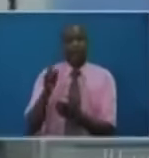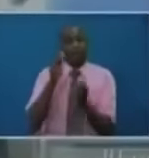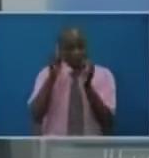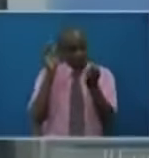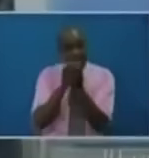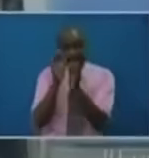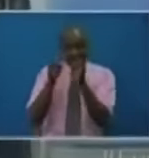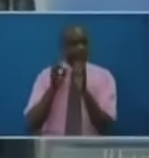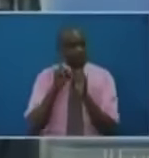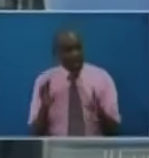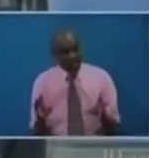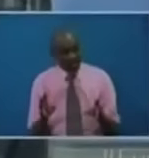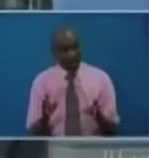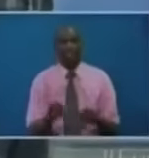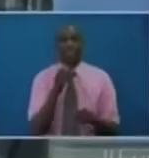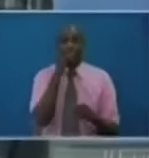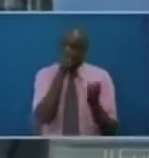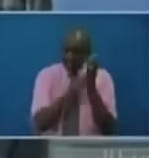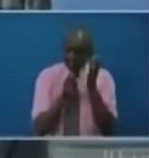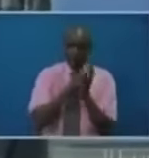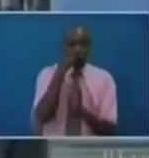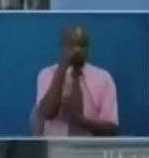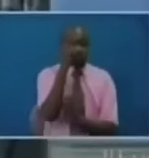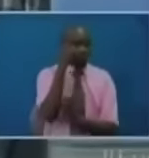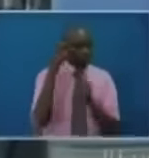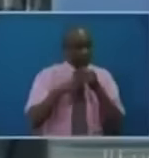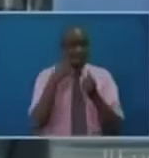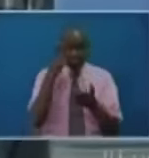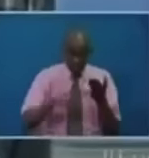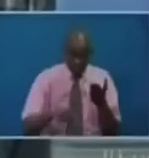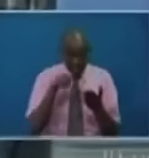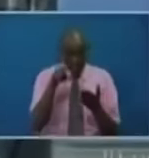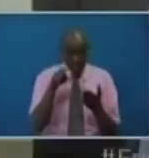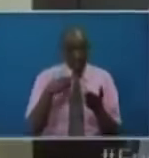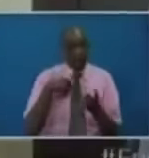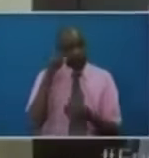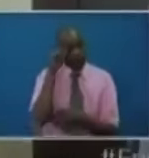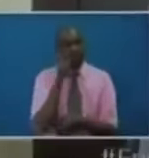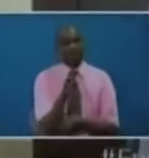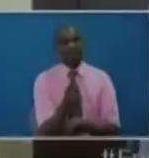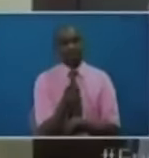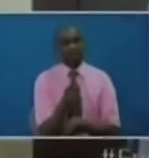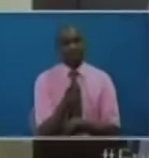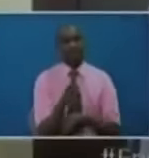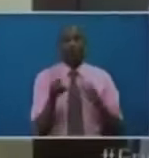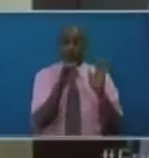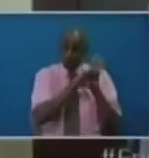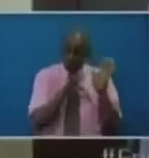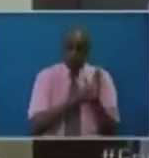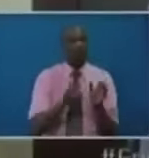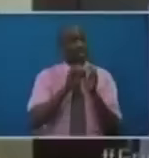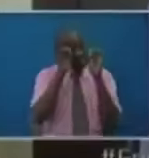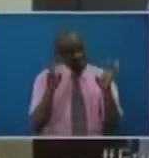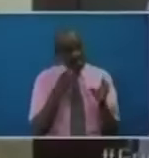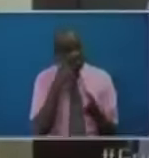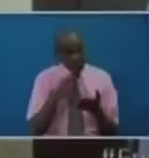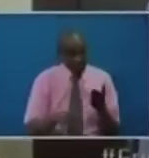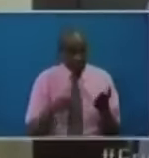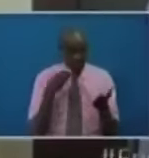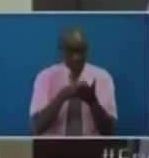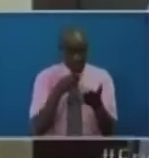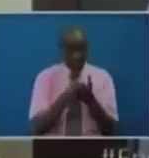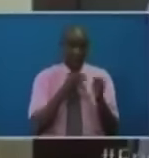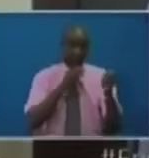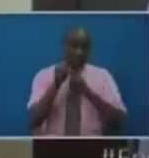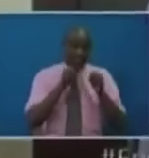account. Article 207 of the Constitution disagrees with Mombasa. The Constitution is clear, the Public Finance